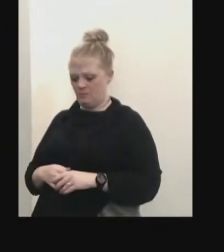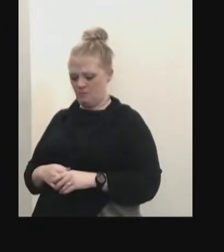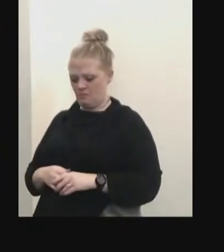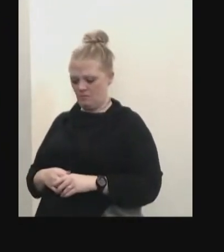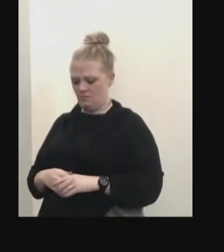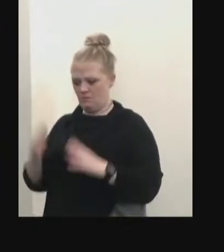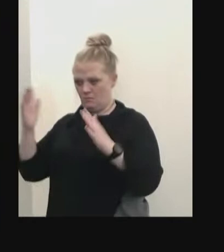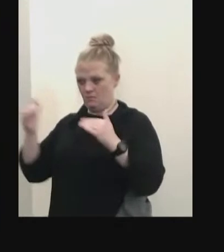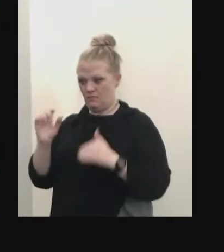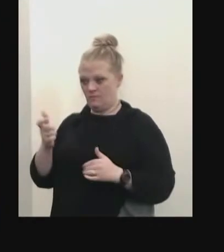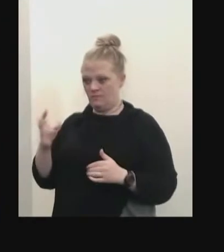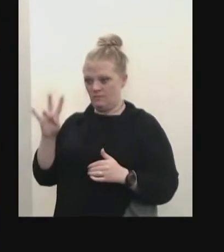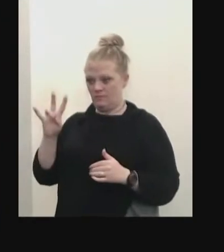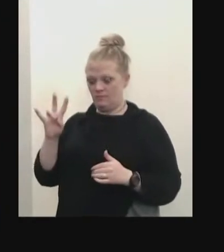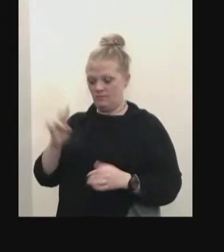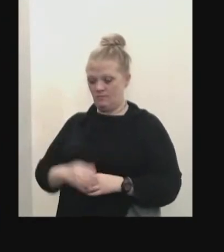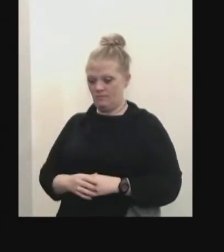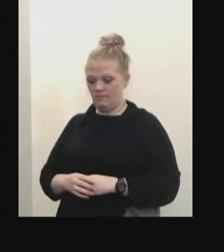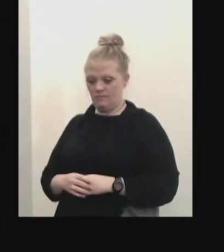Channel 7, WKBW.